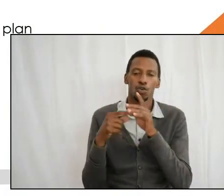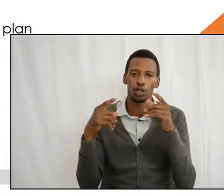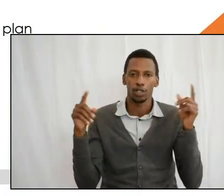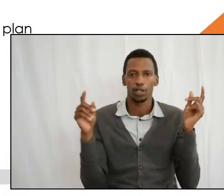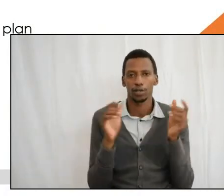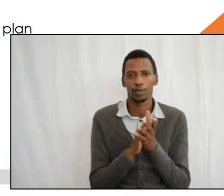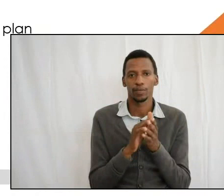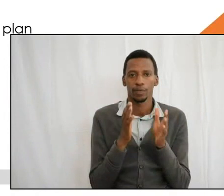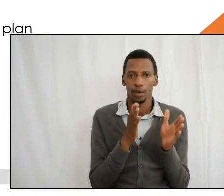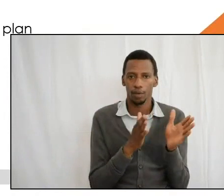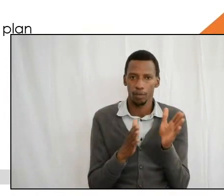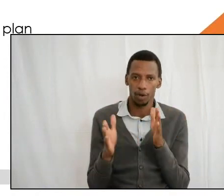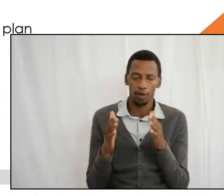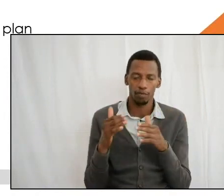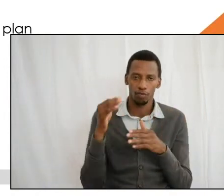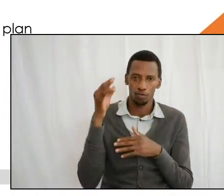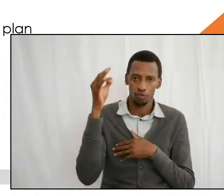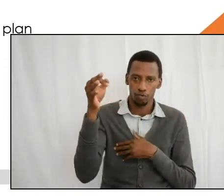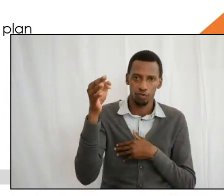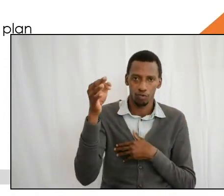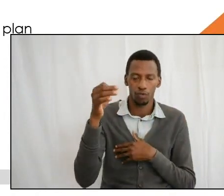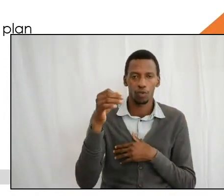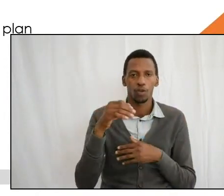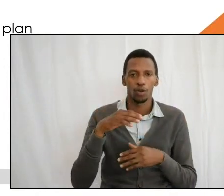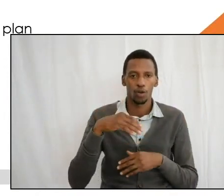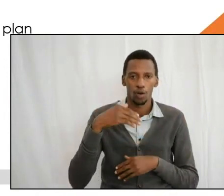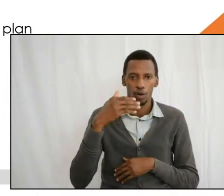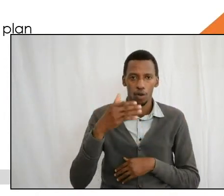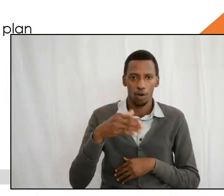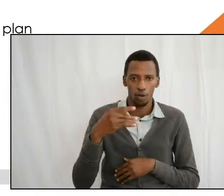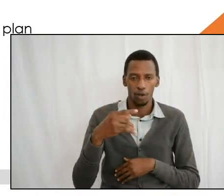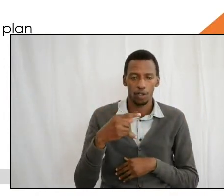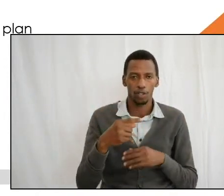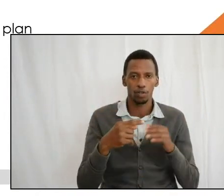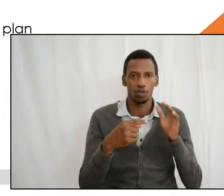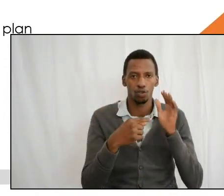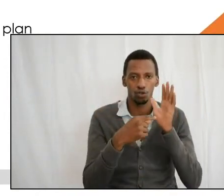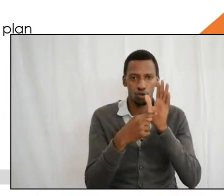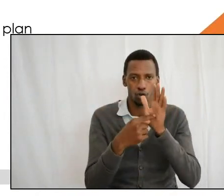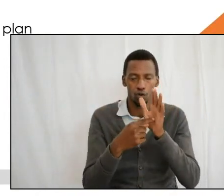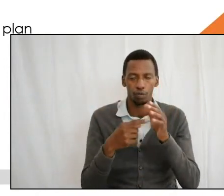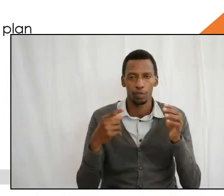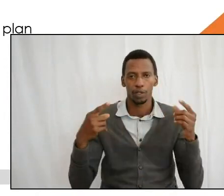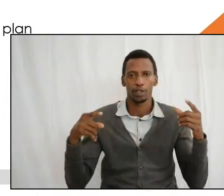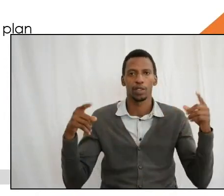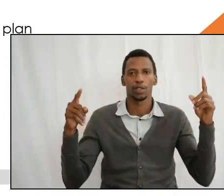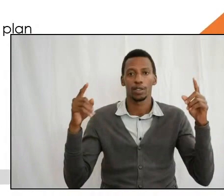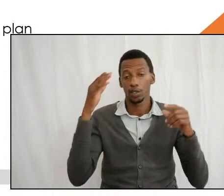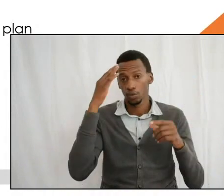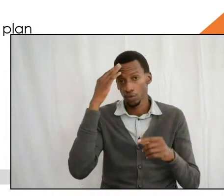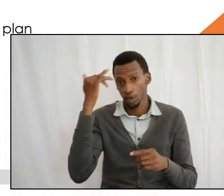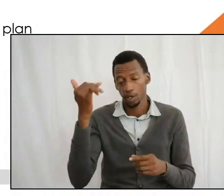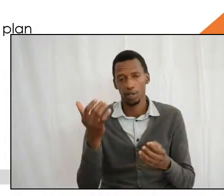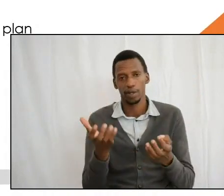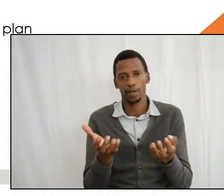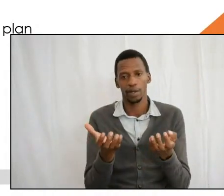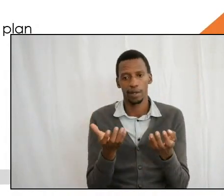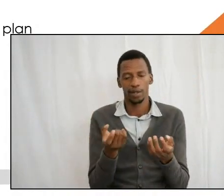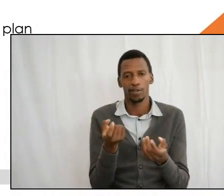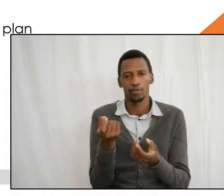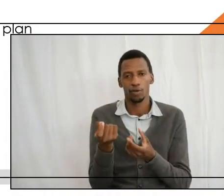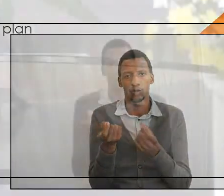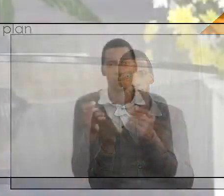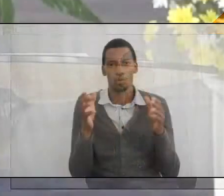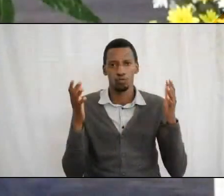successes. Plan ahead. Always point to the successes, because we need those small celebrations